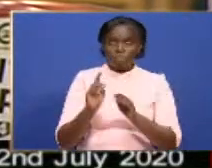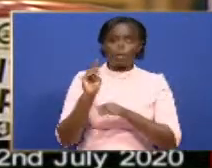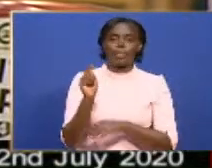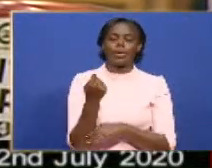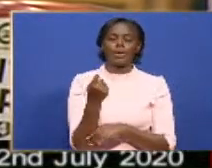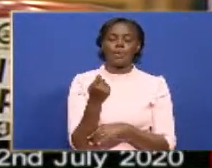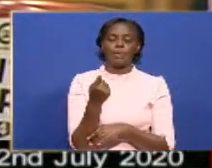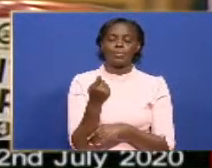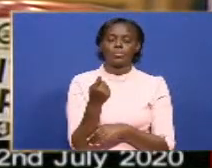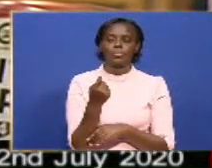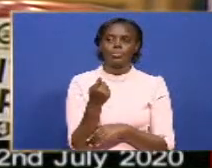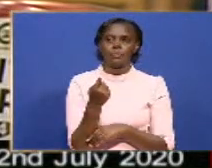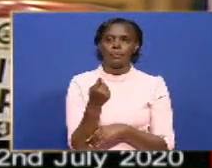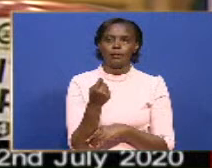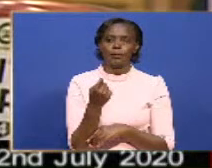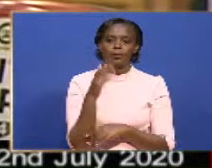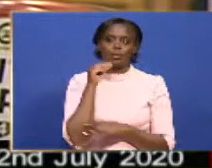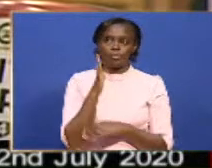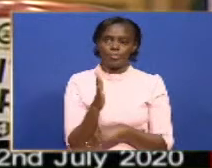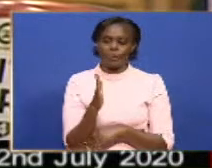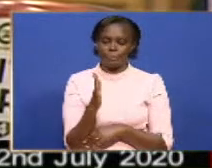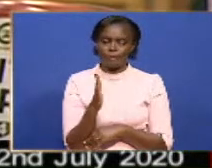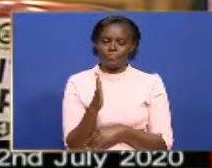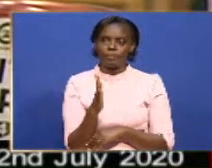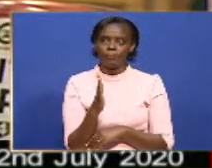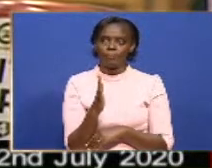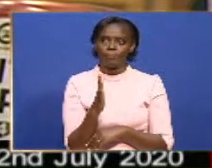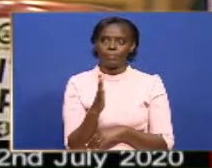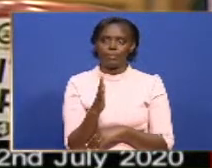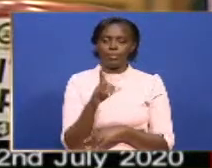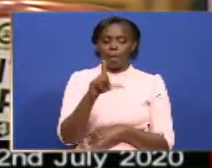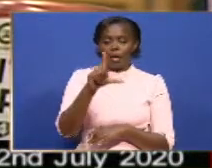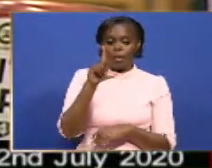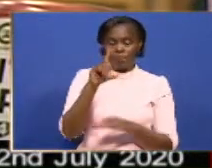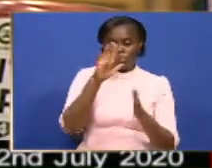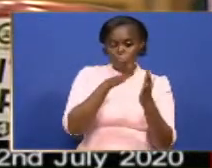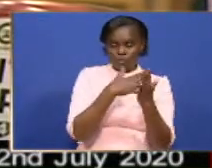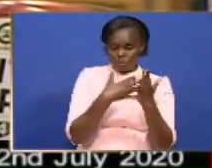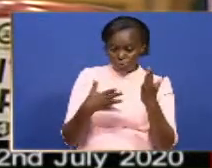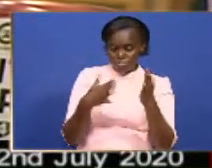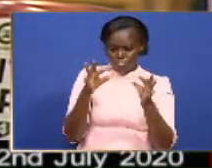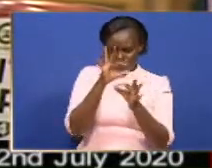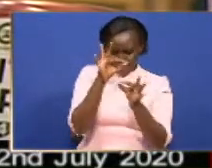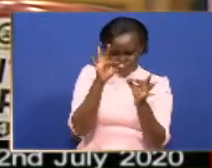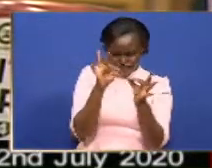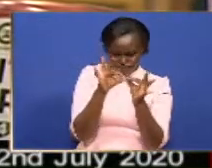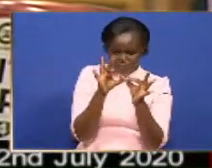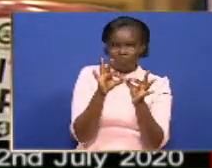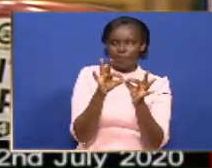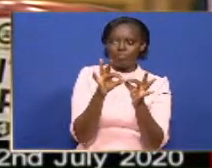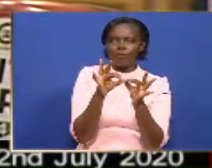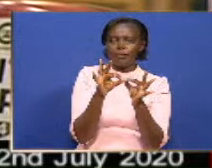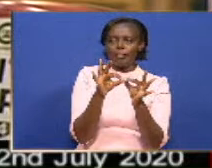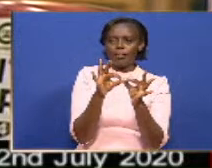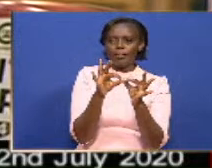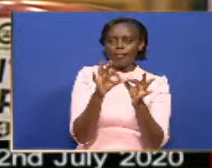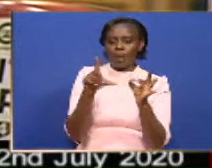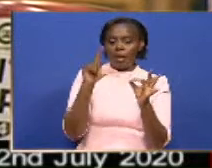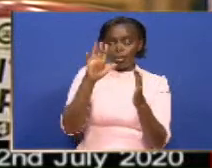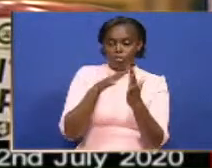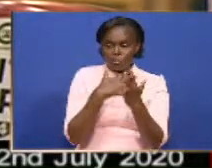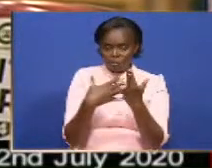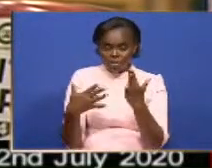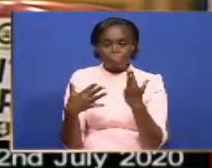So, Madam Speaker, the legal framework is perfect. the legal